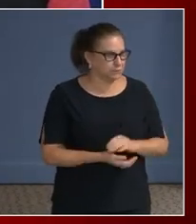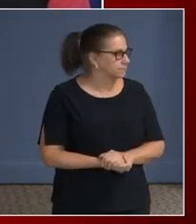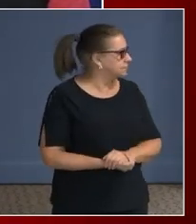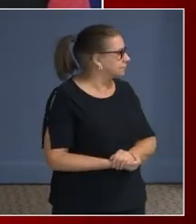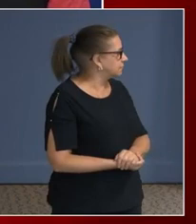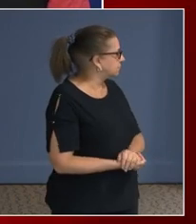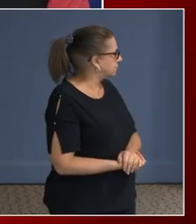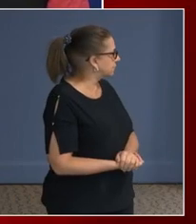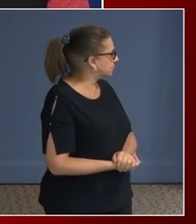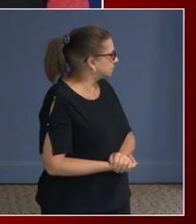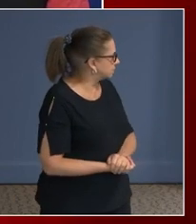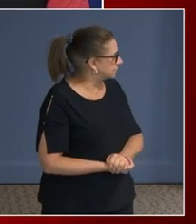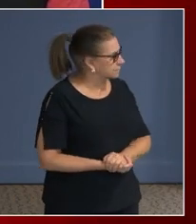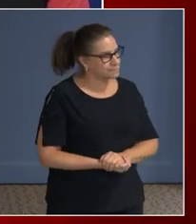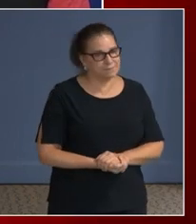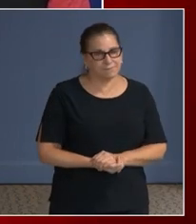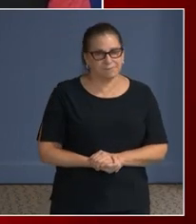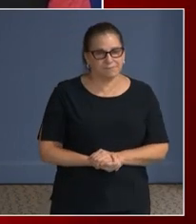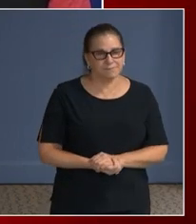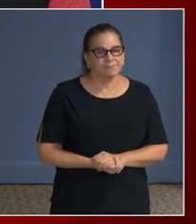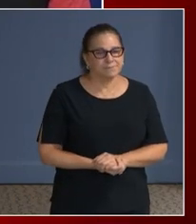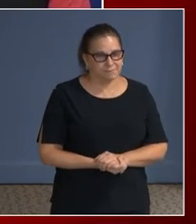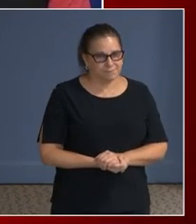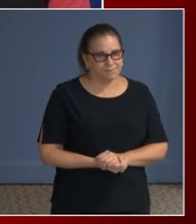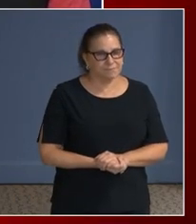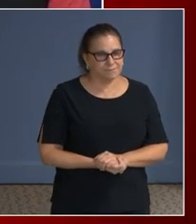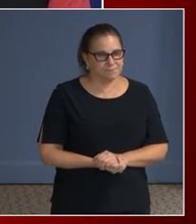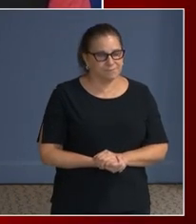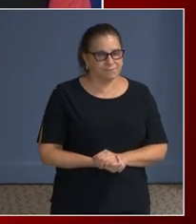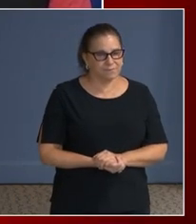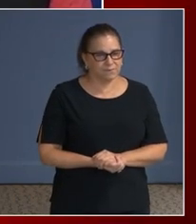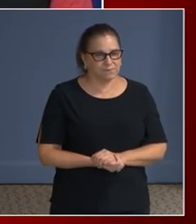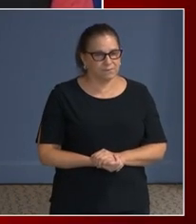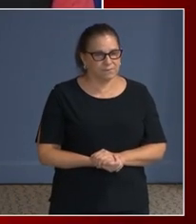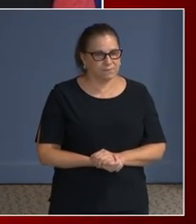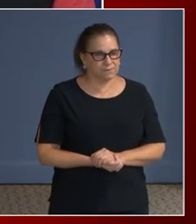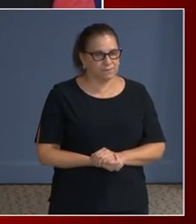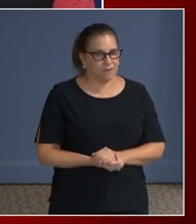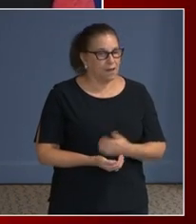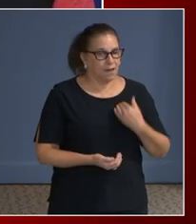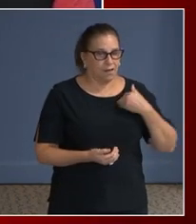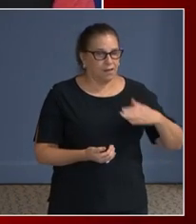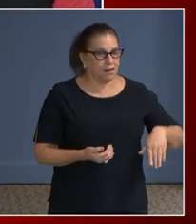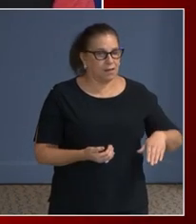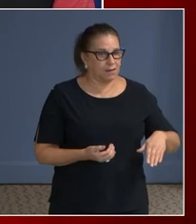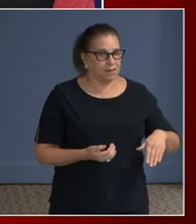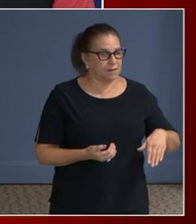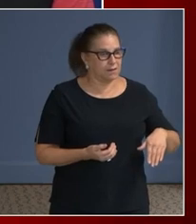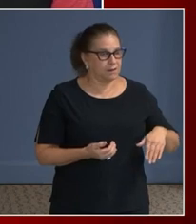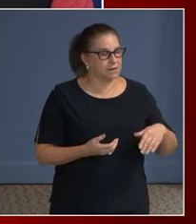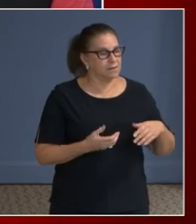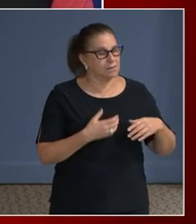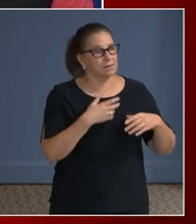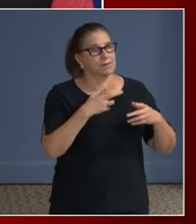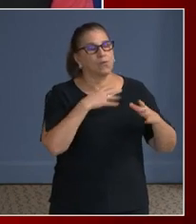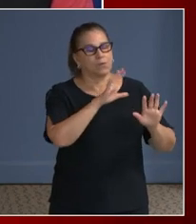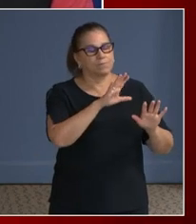Hi, thank you for the question, Sam. We are not going to base our recommendations on the number of deaths that are